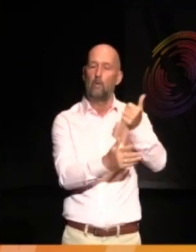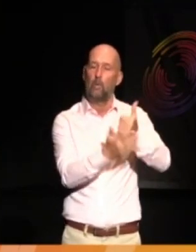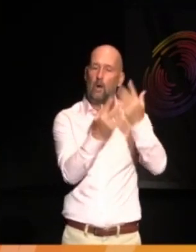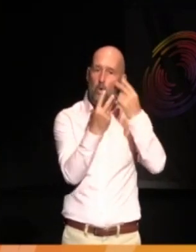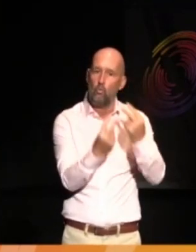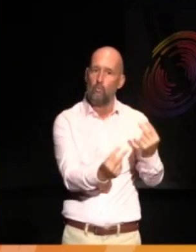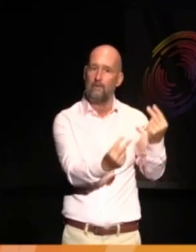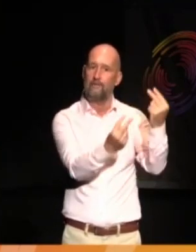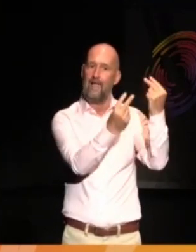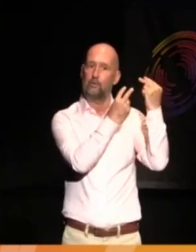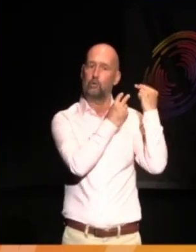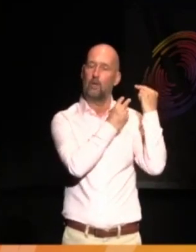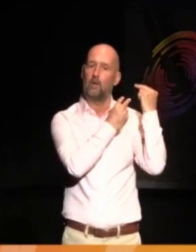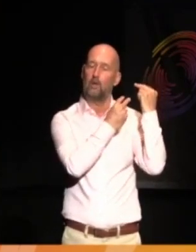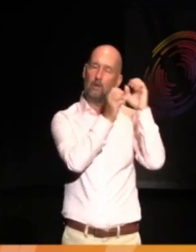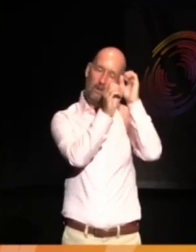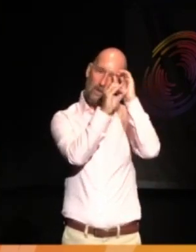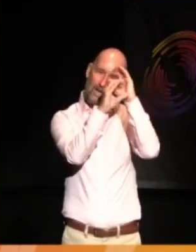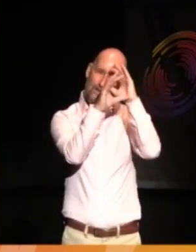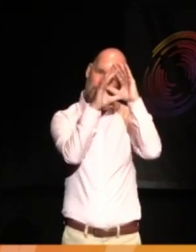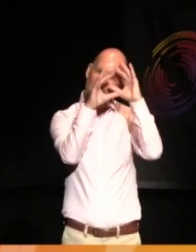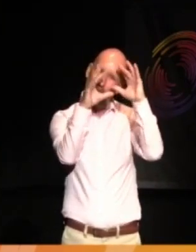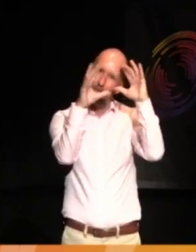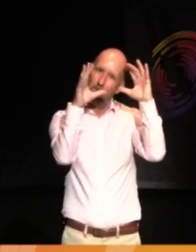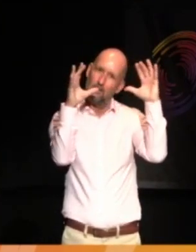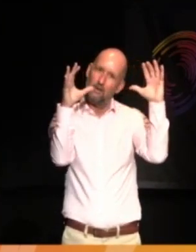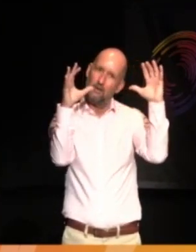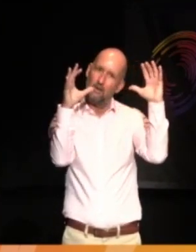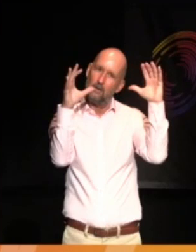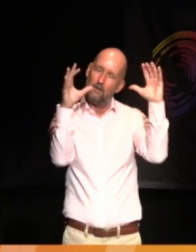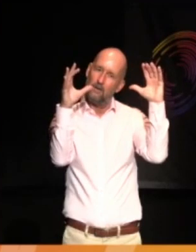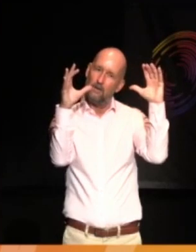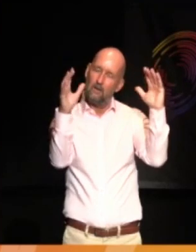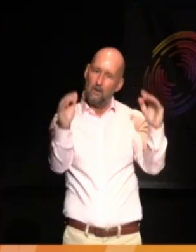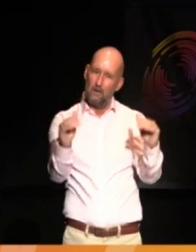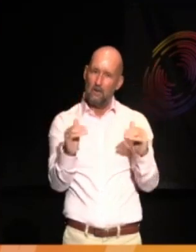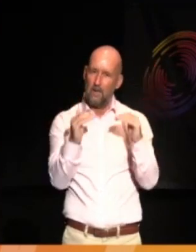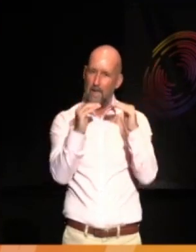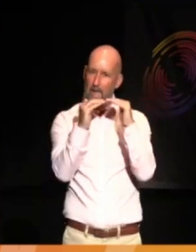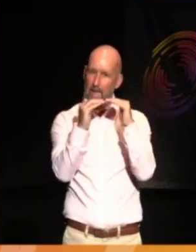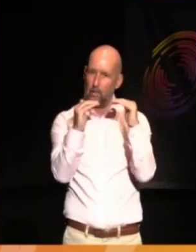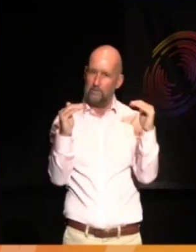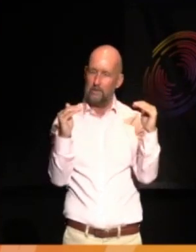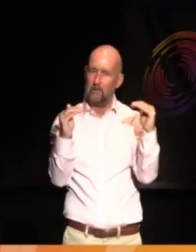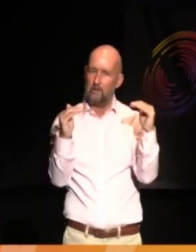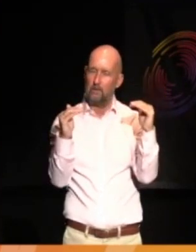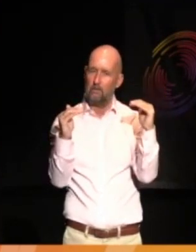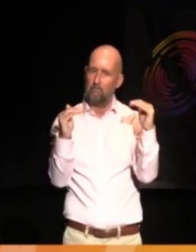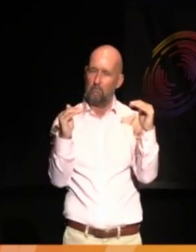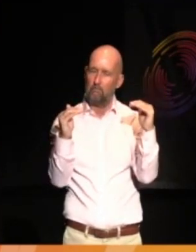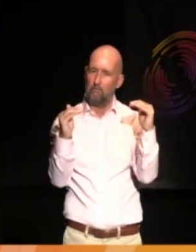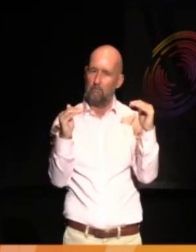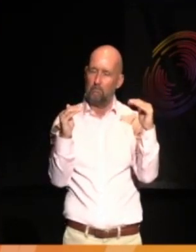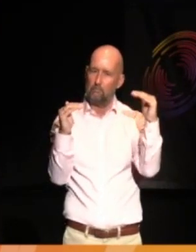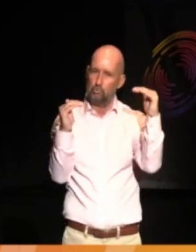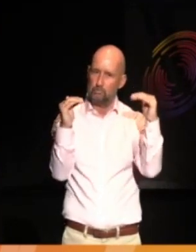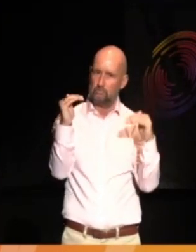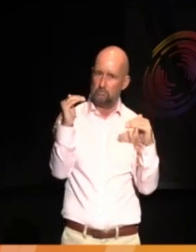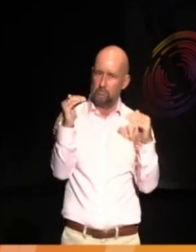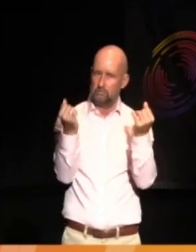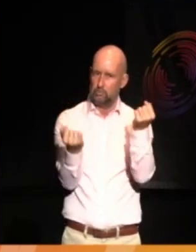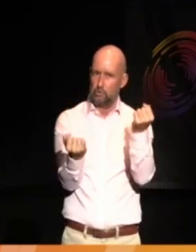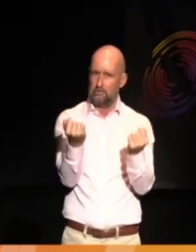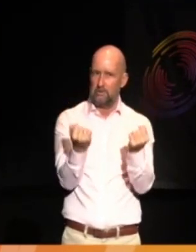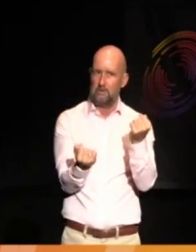on the idea of equity, of justice, of respect, of what are we trying